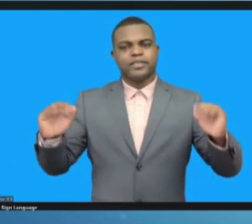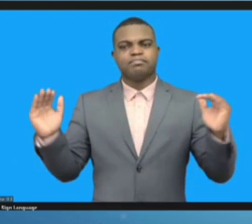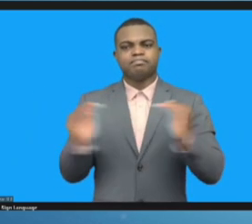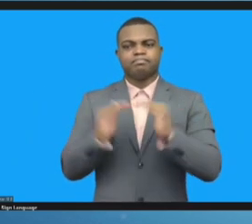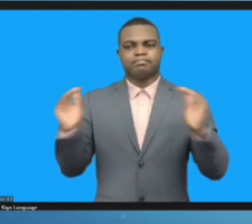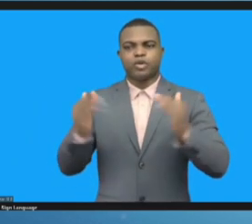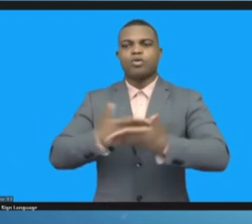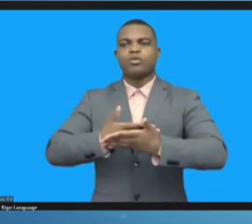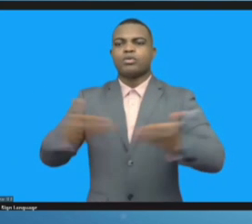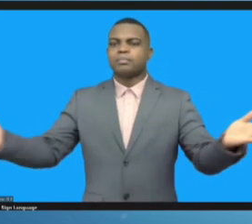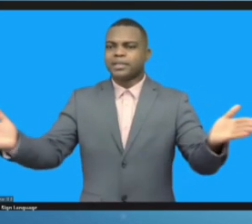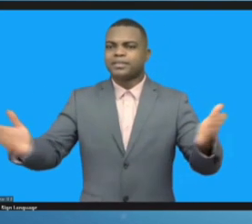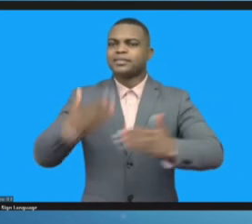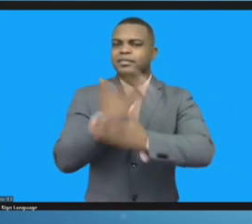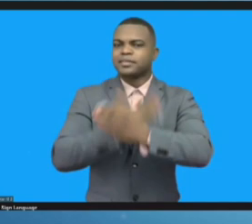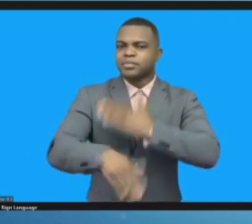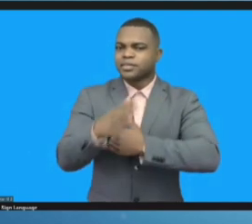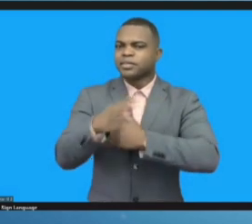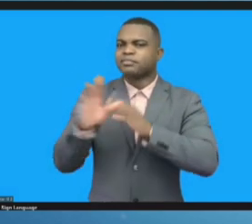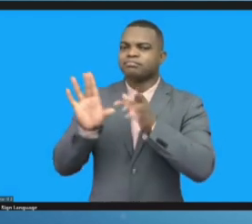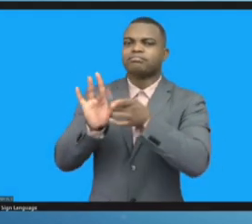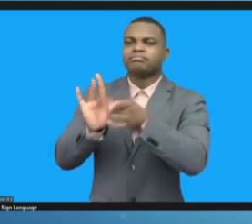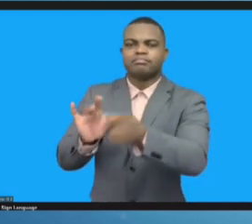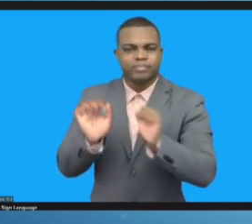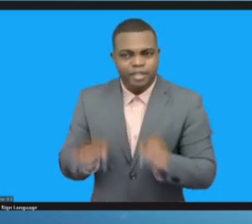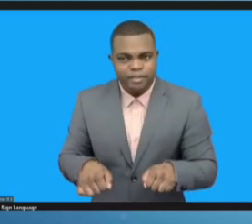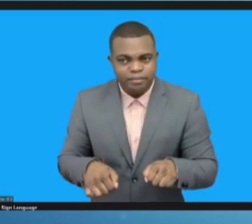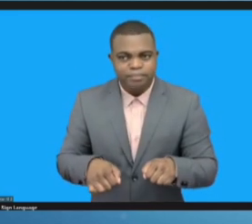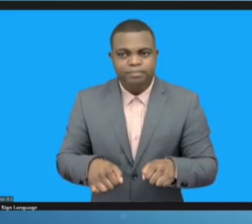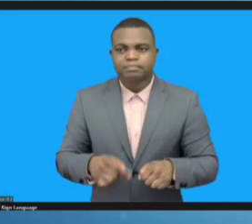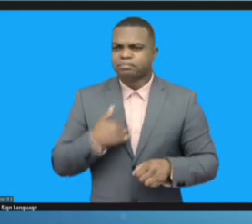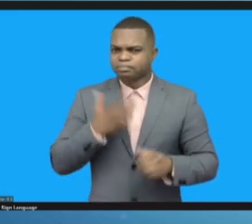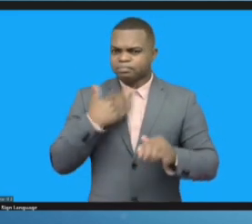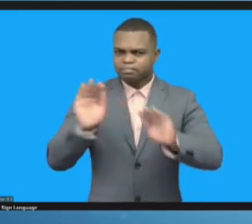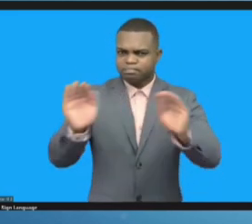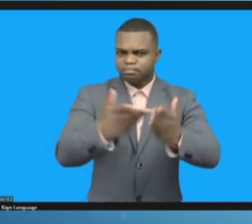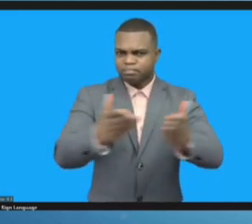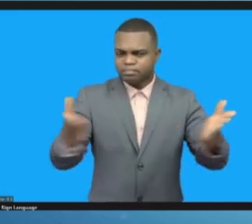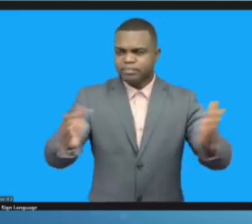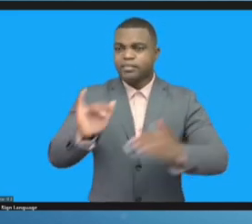for a safe, sustainable, and inclusive digital future. Thank you.